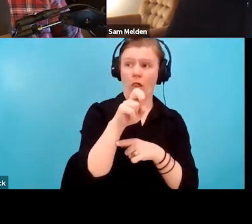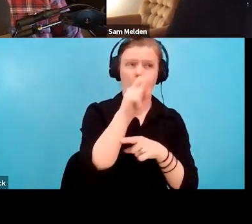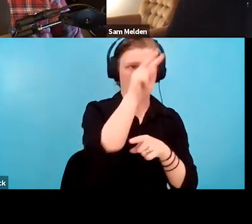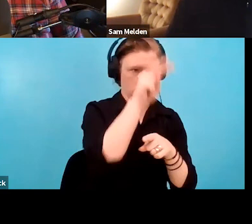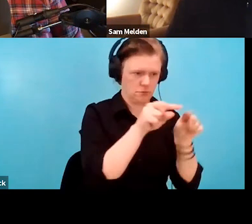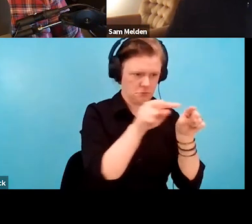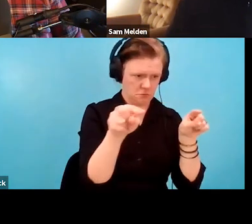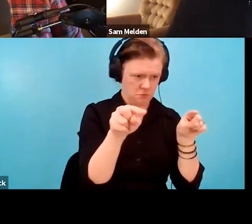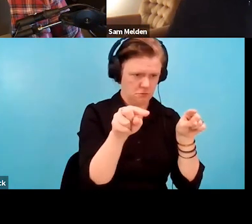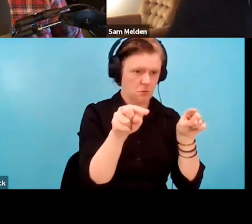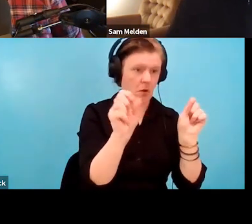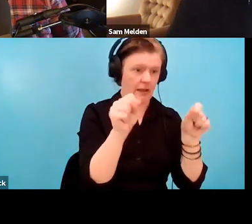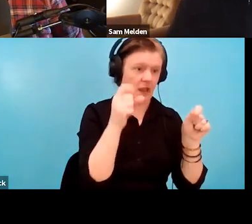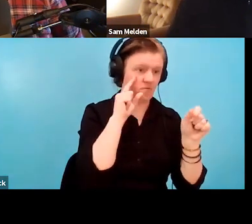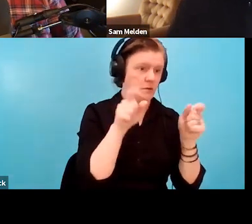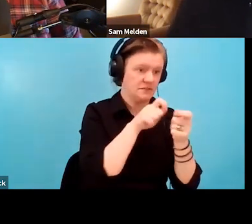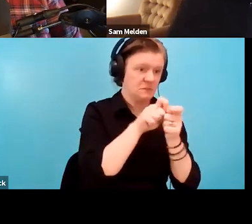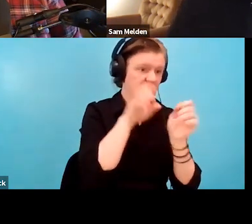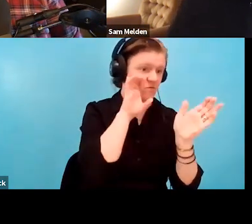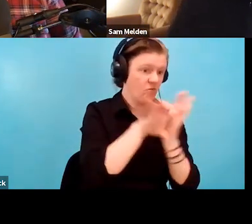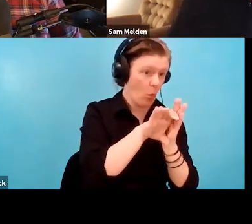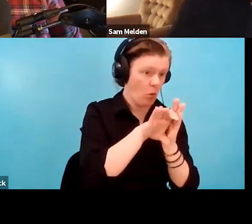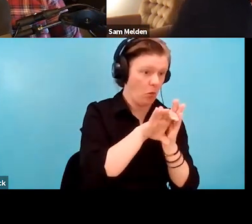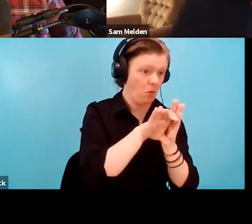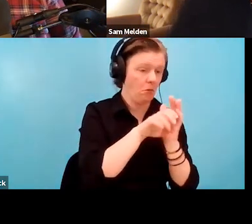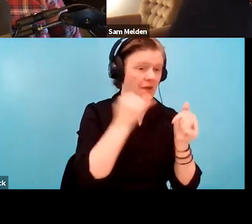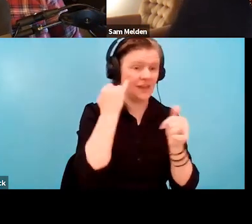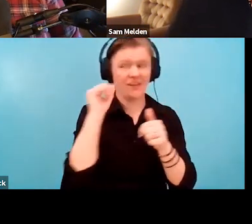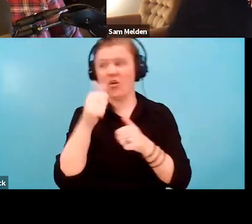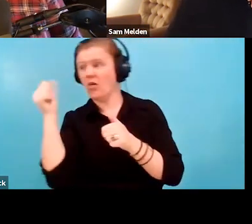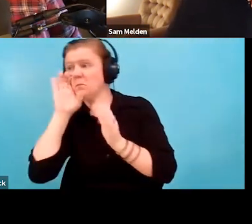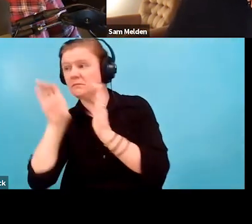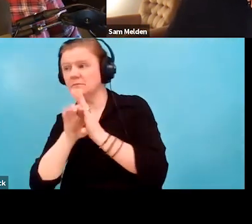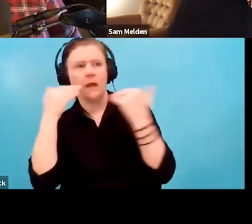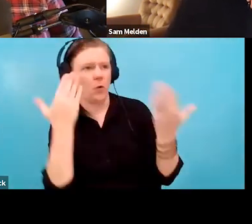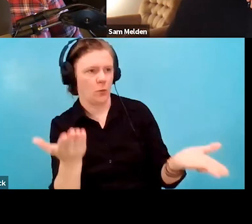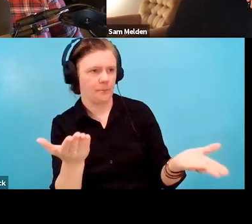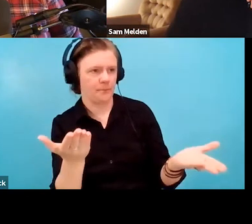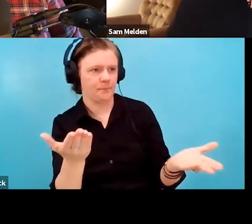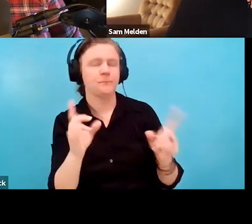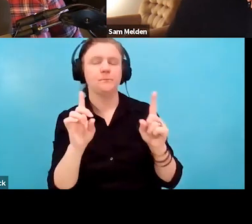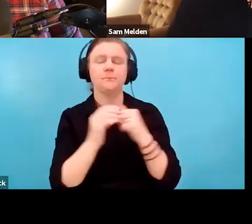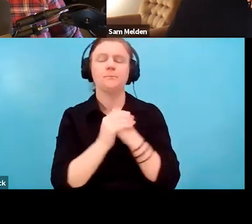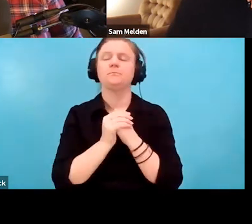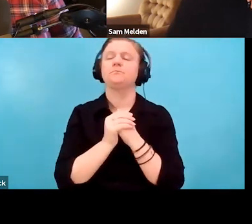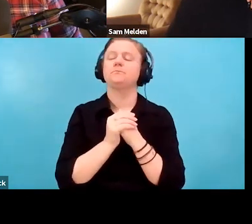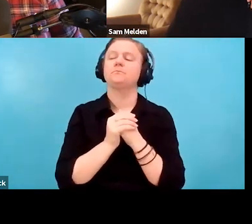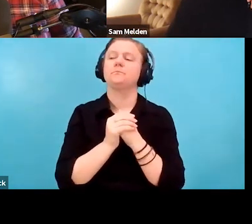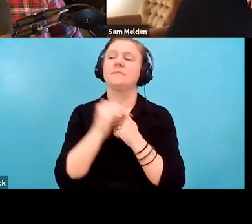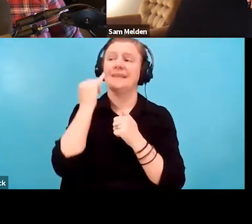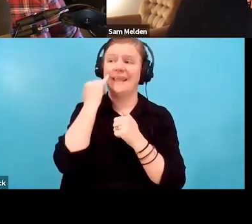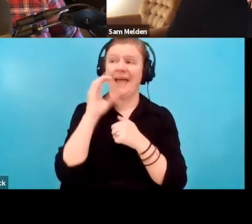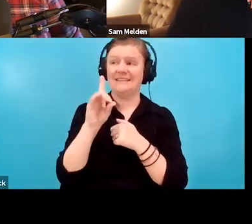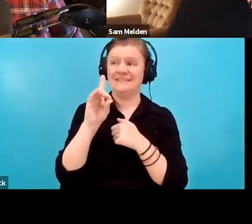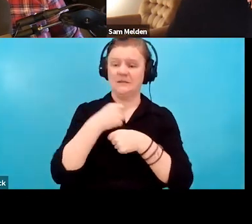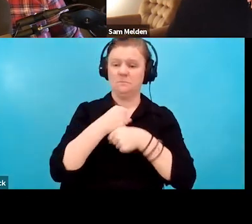for a photo. Now, I don't know if that applies to other types of imagery. Having said that, I did make a series of short films that